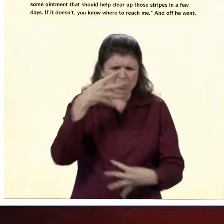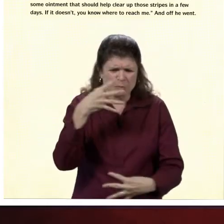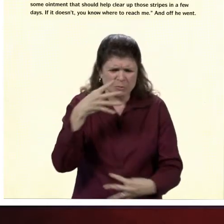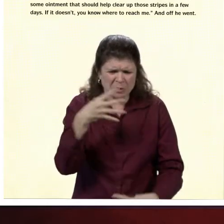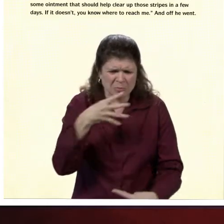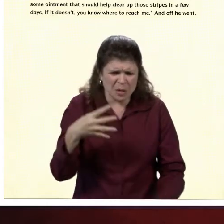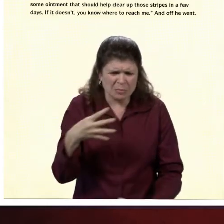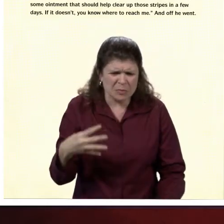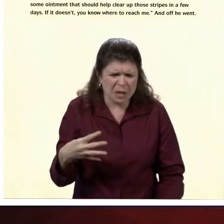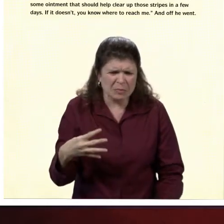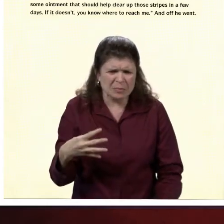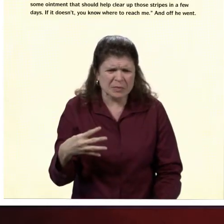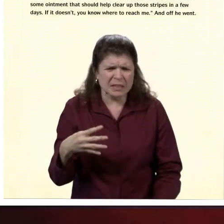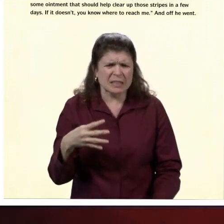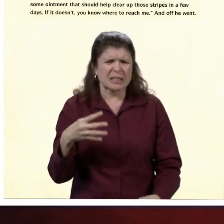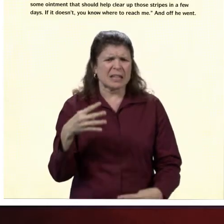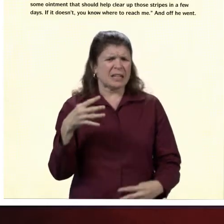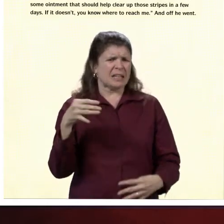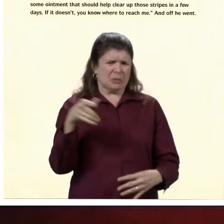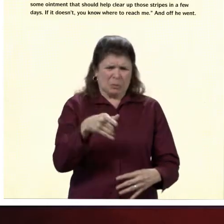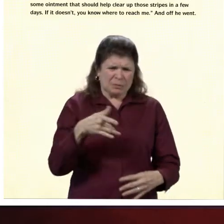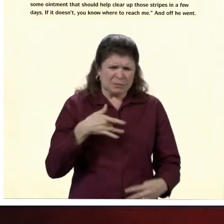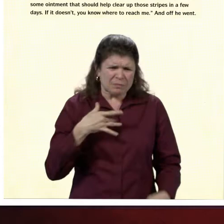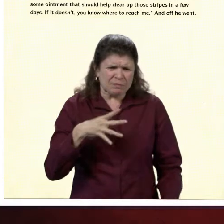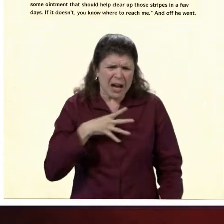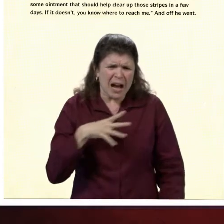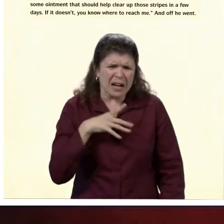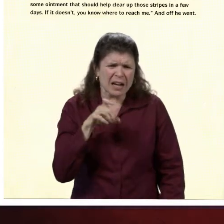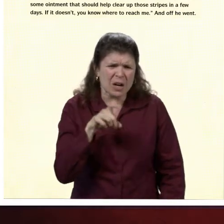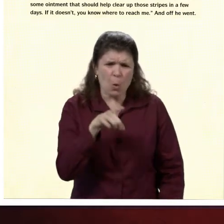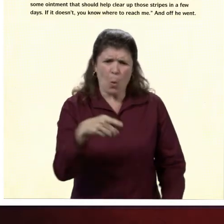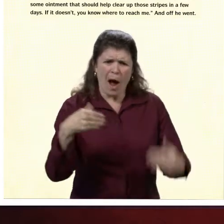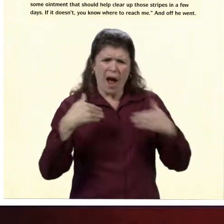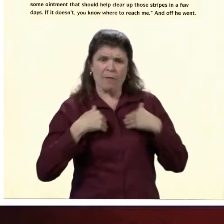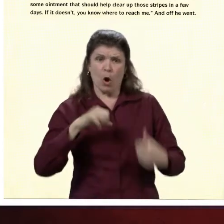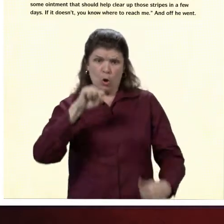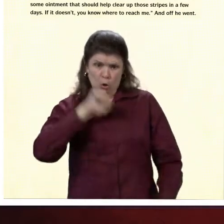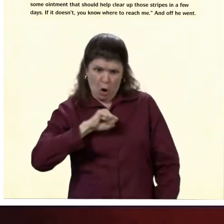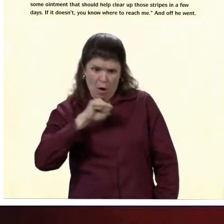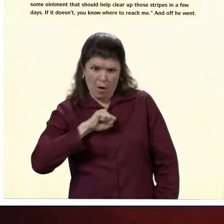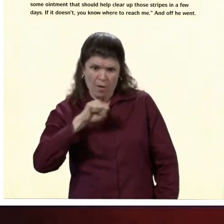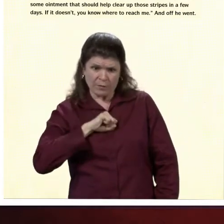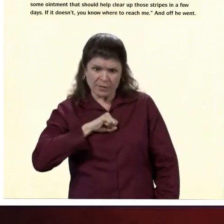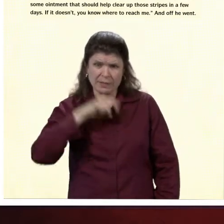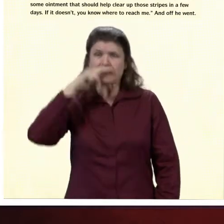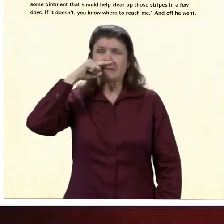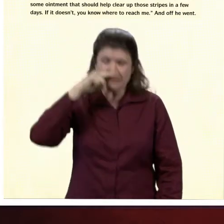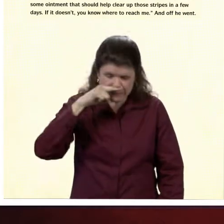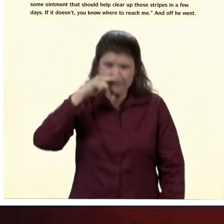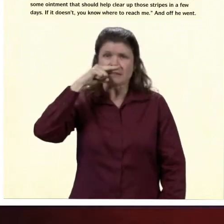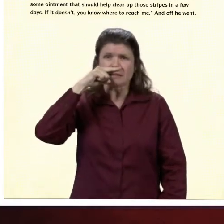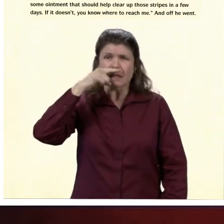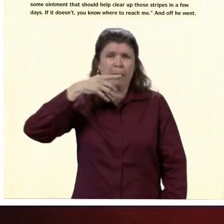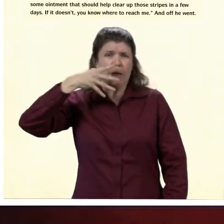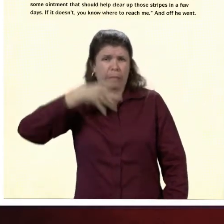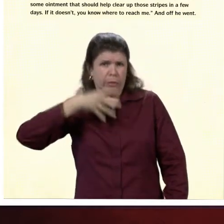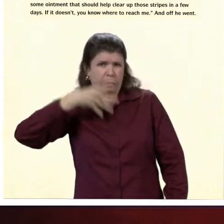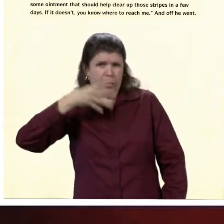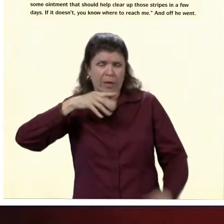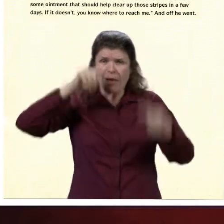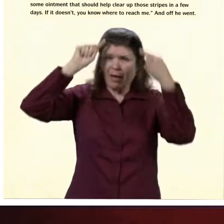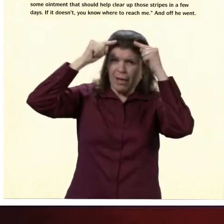never seen anything like it. Are you having any coughing, sneezing, runny nose,